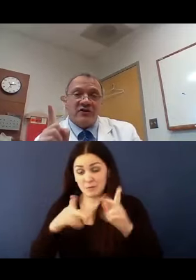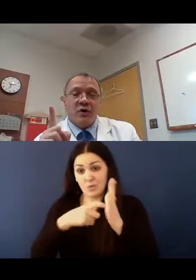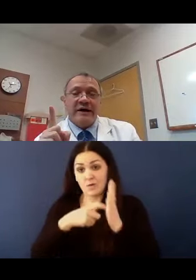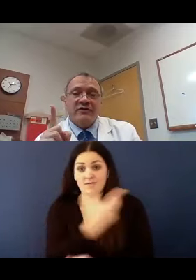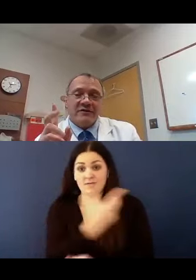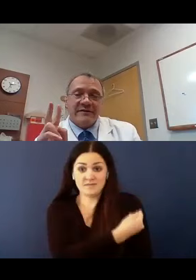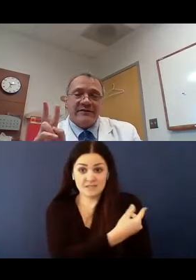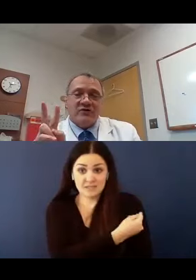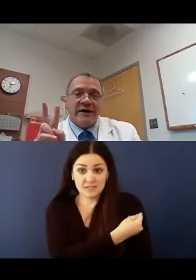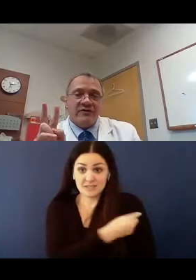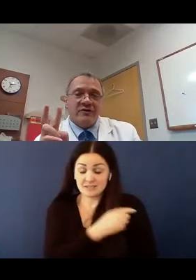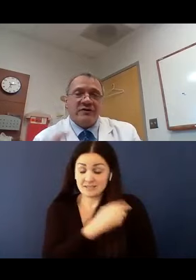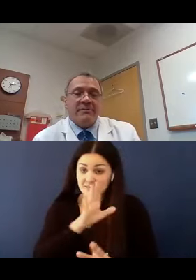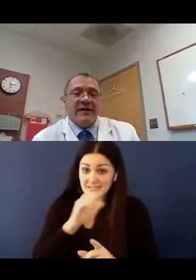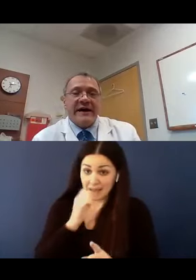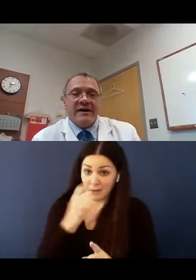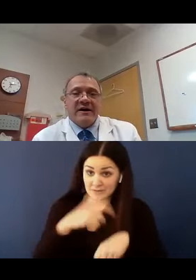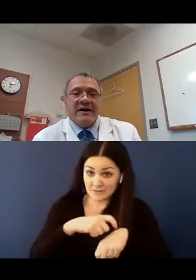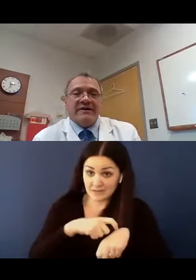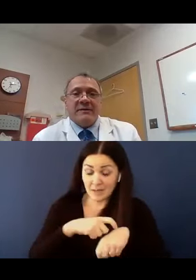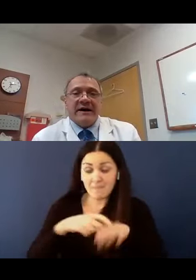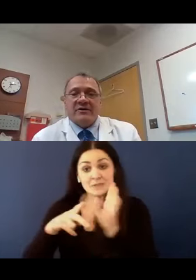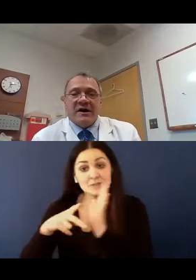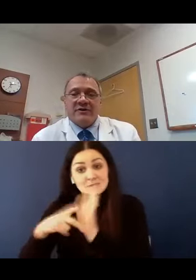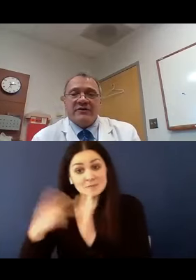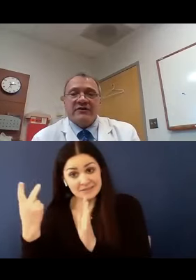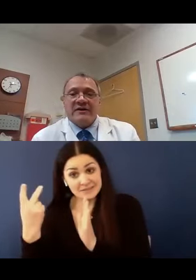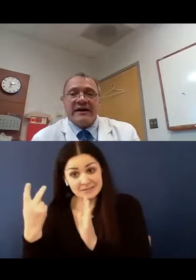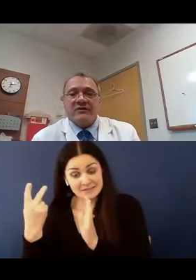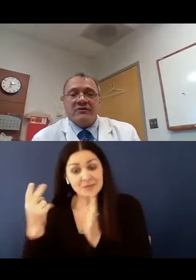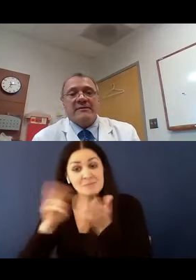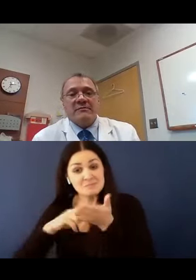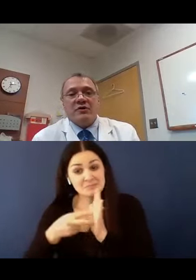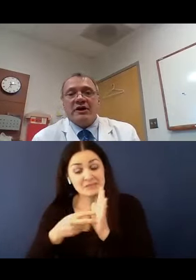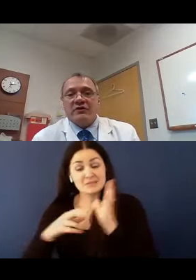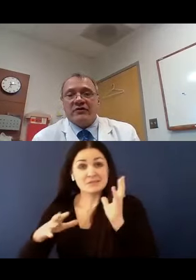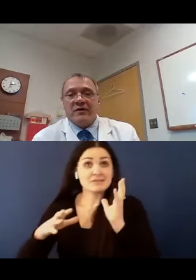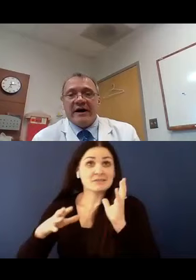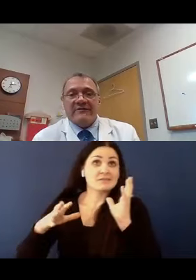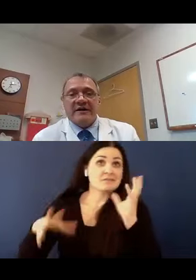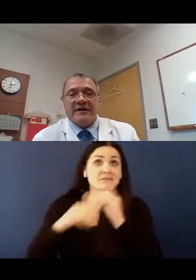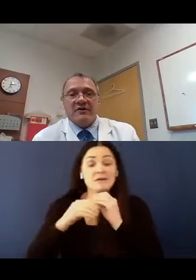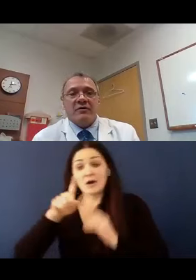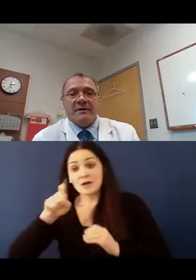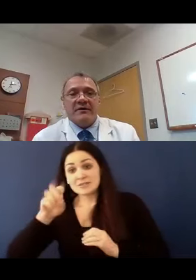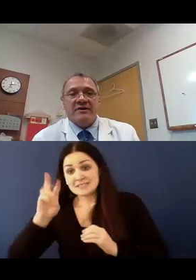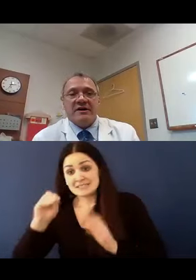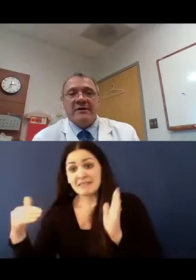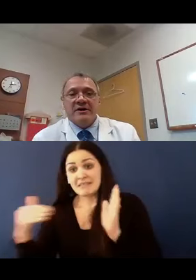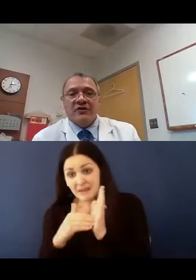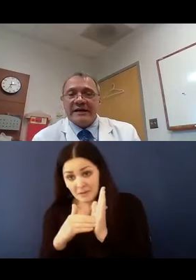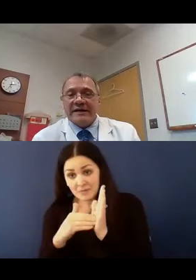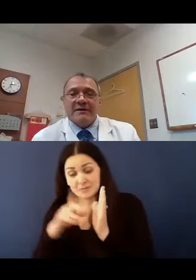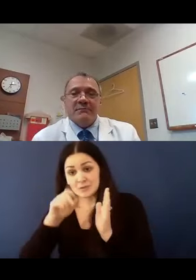Not just once, that's twice, so double that. It's about 160,000, maybe more doses that we'll have to give over a period of